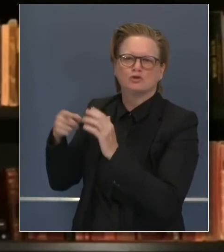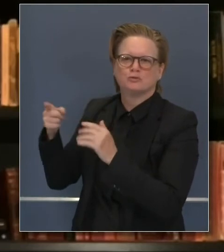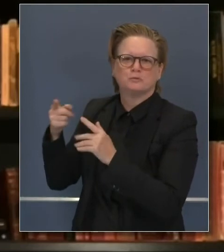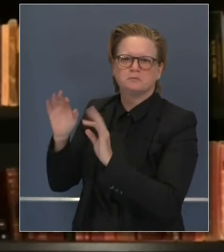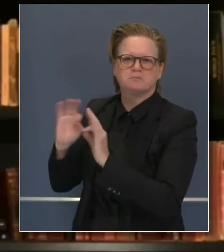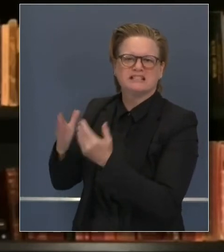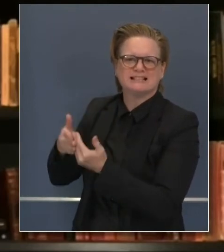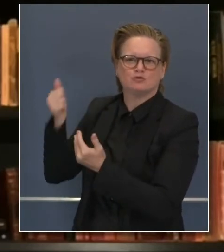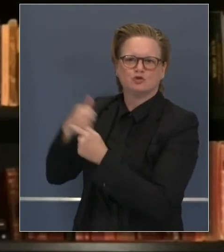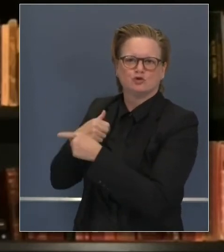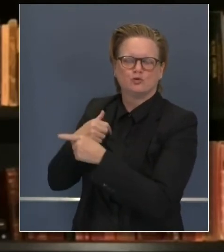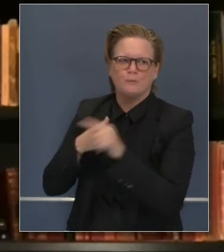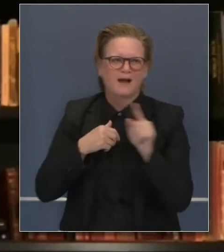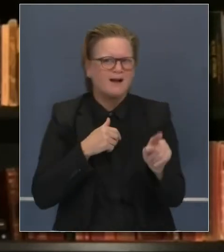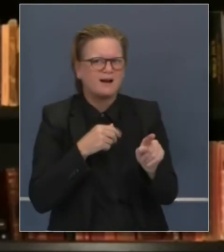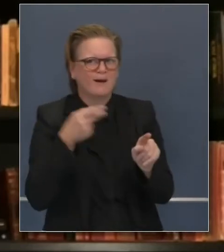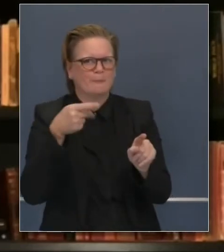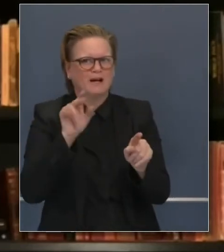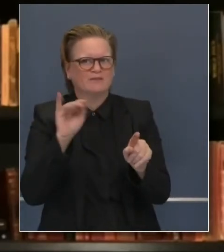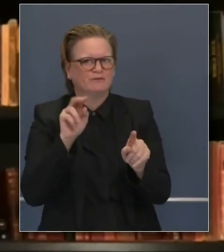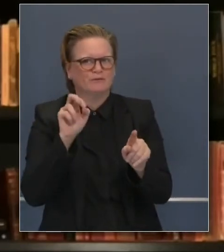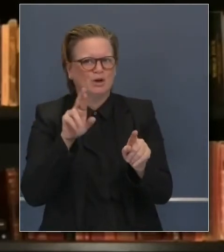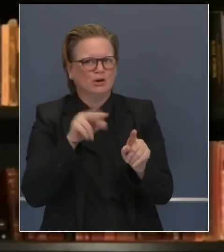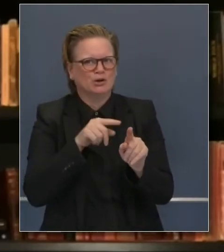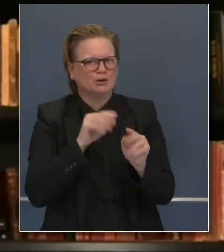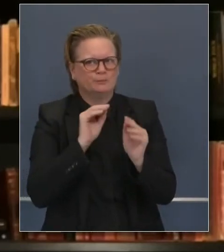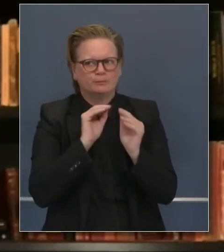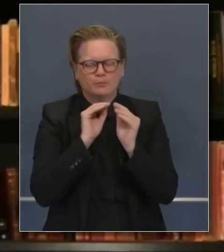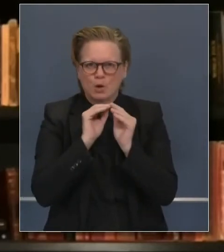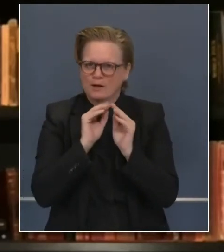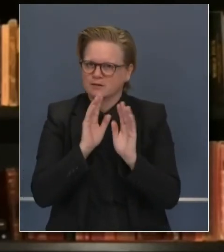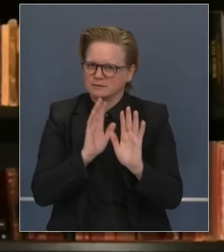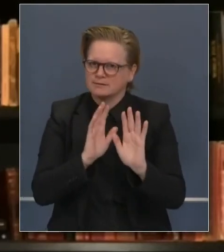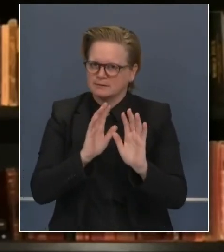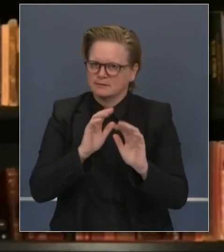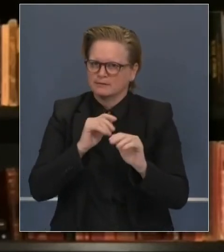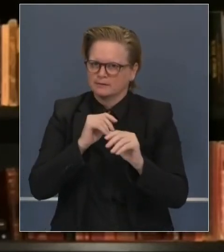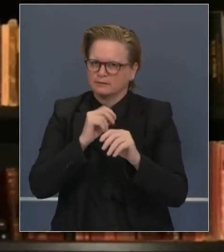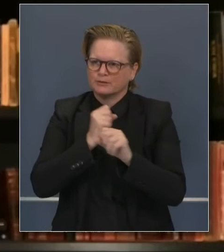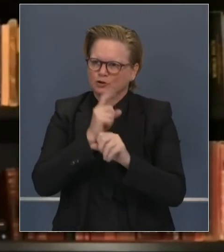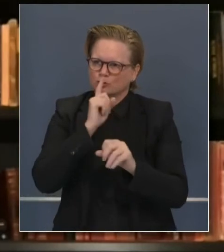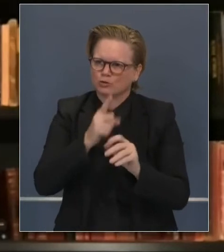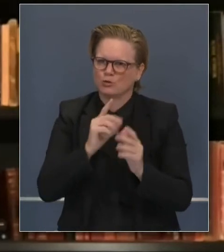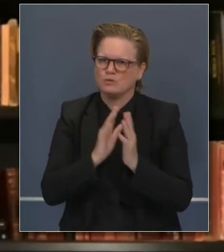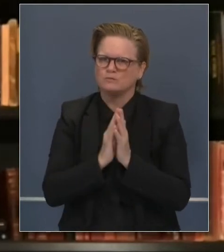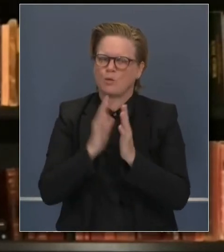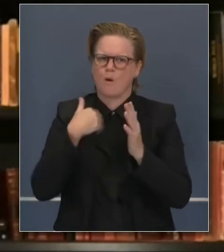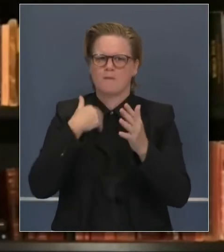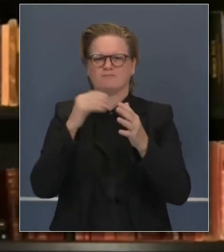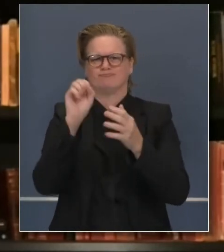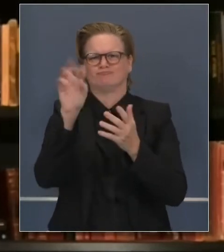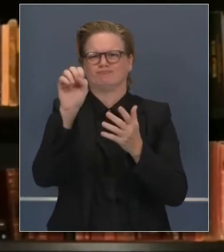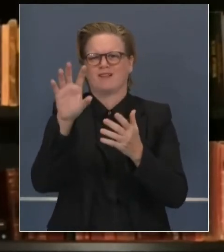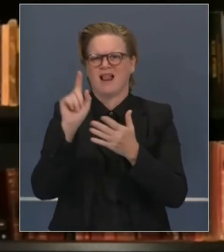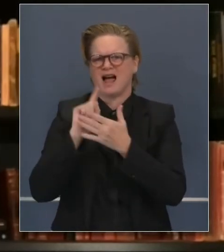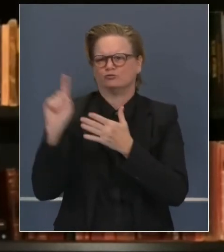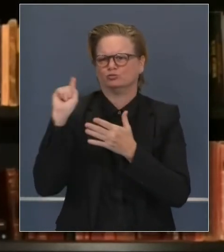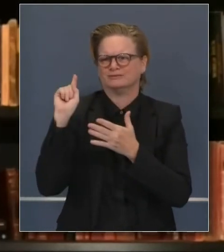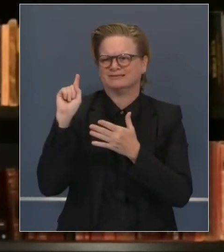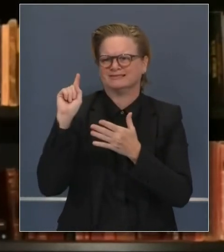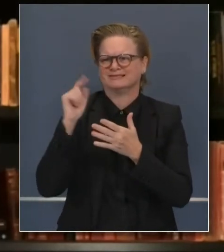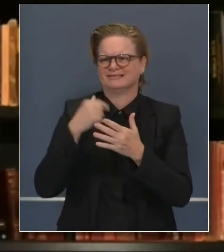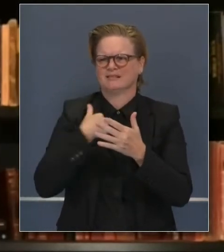this maybe a week or so ago, we have already procured ultra low storage